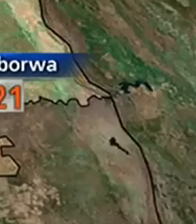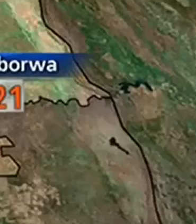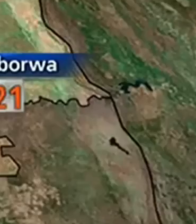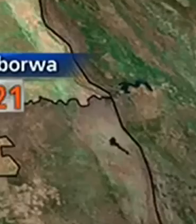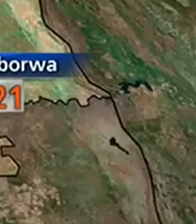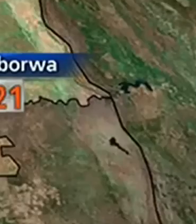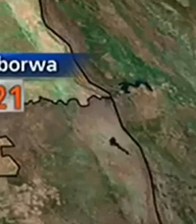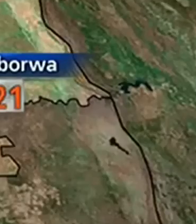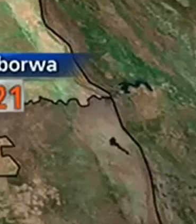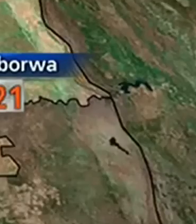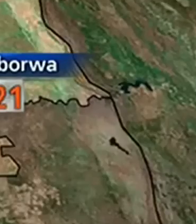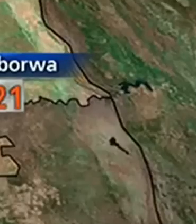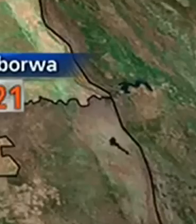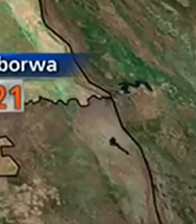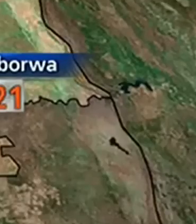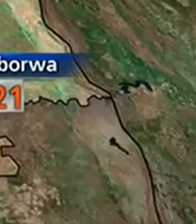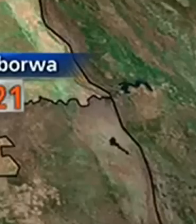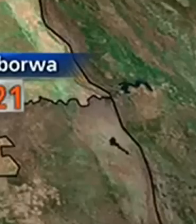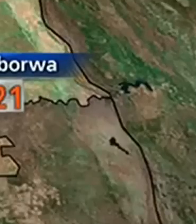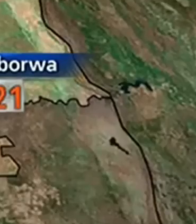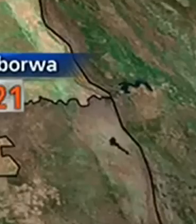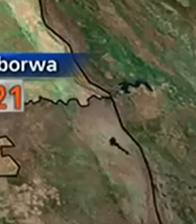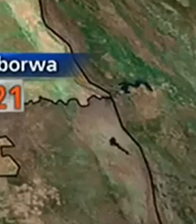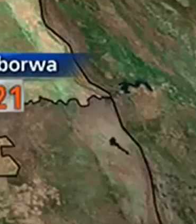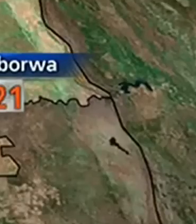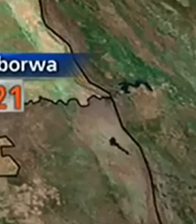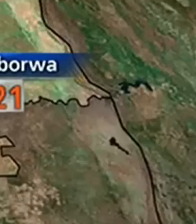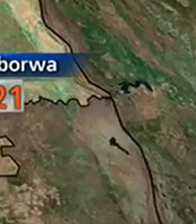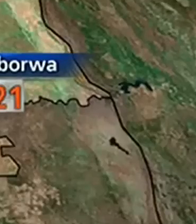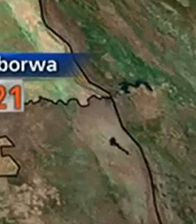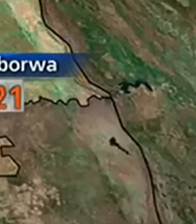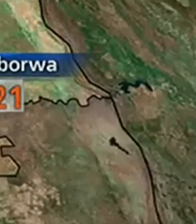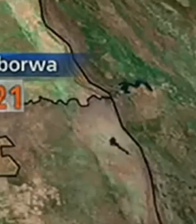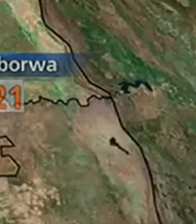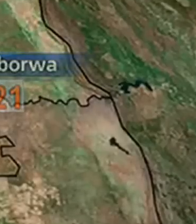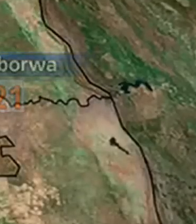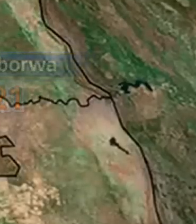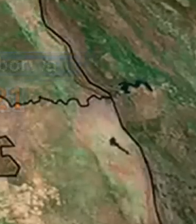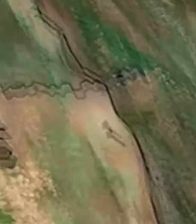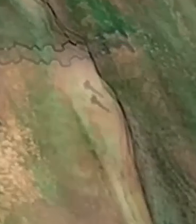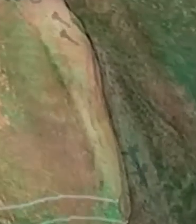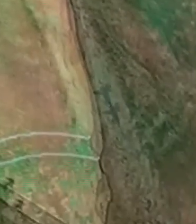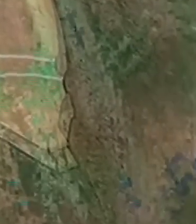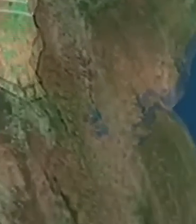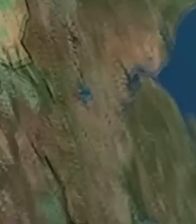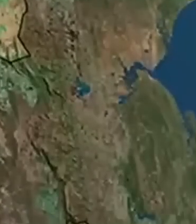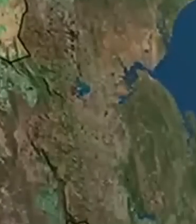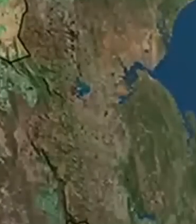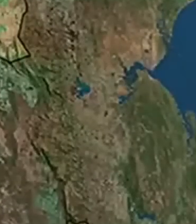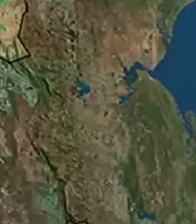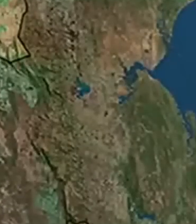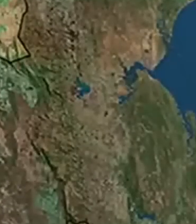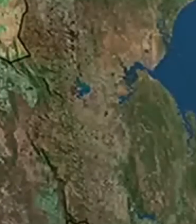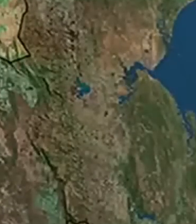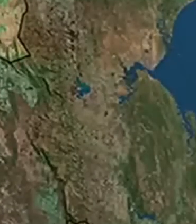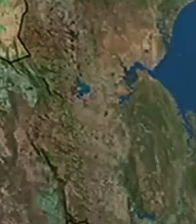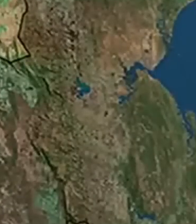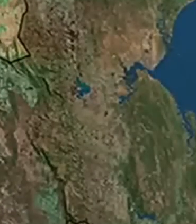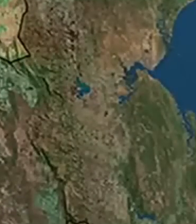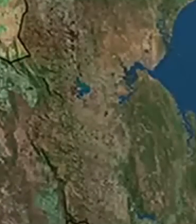ka digrata di le 12 le bosupa fa Thabazimbi yona e tla bikeme go digrata di le 12 le borataro